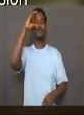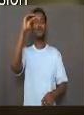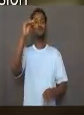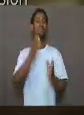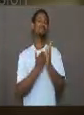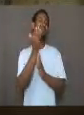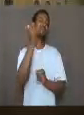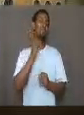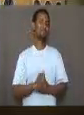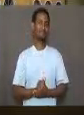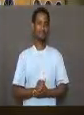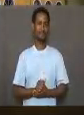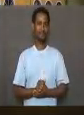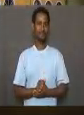Commission.